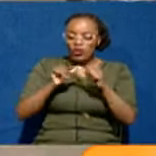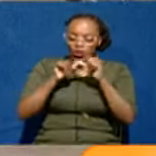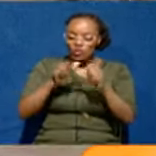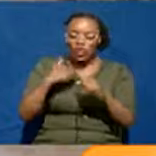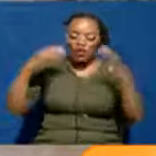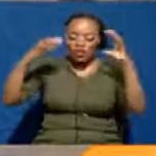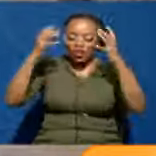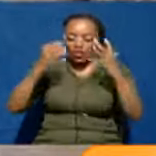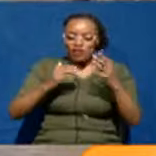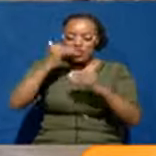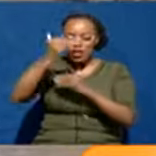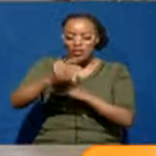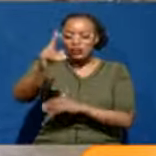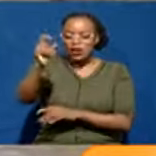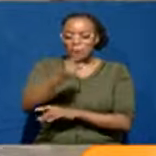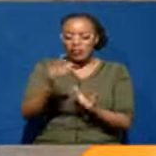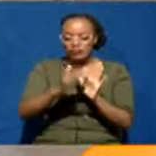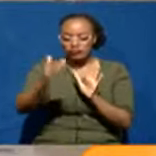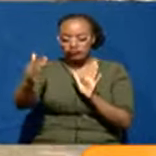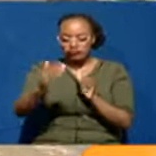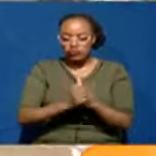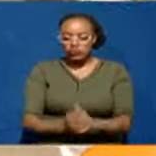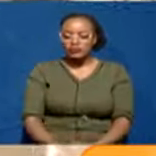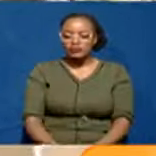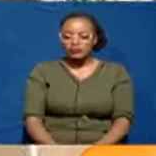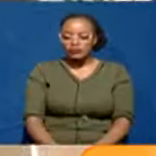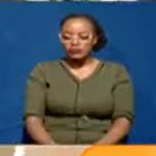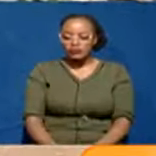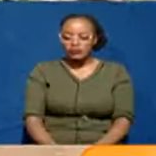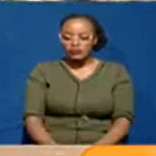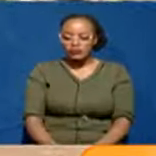downpours the next 1 month. Francis Mtalaki, Citizen TV.